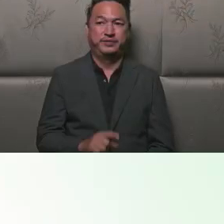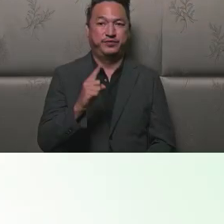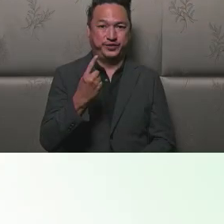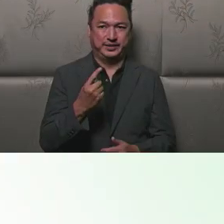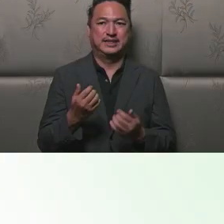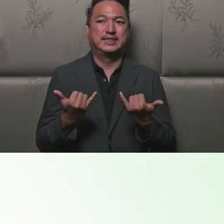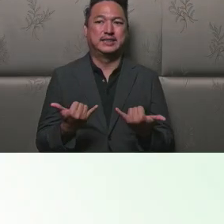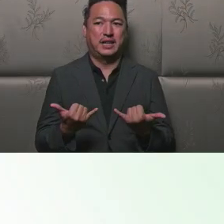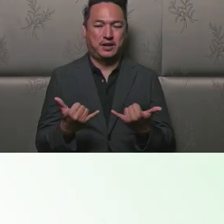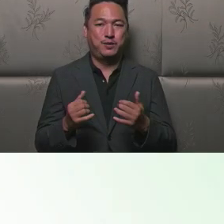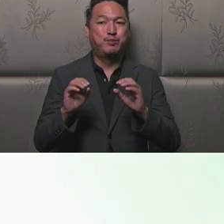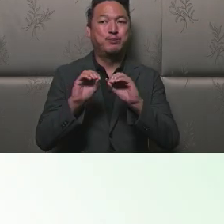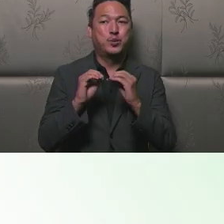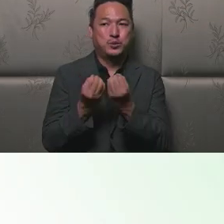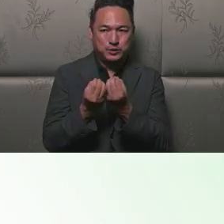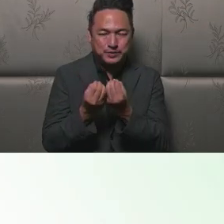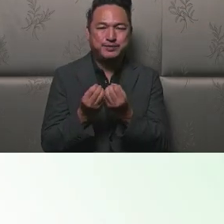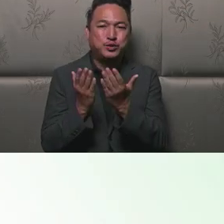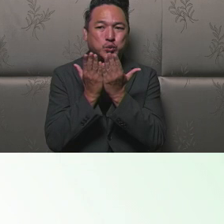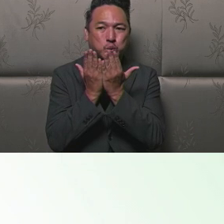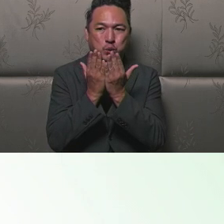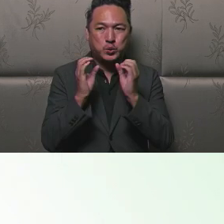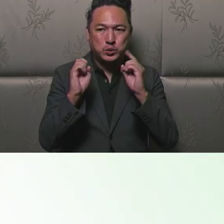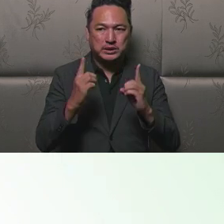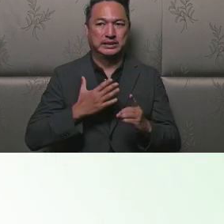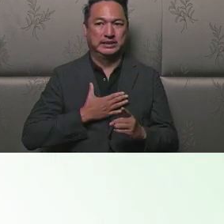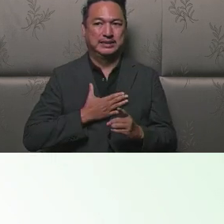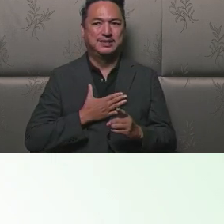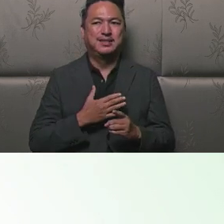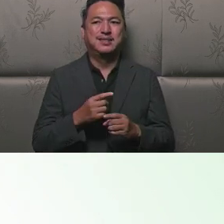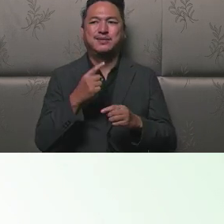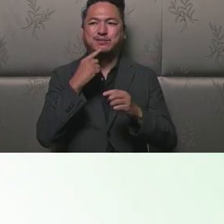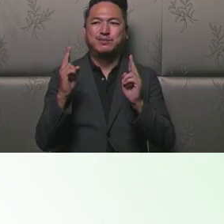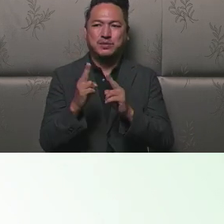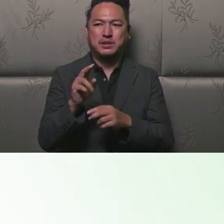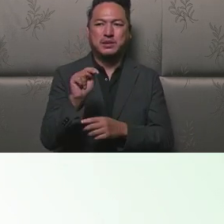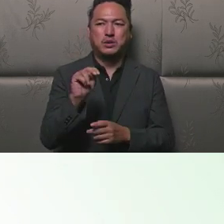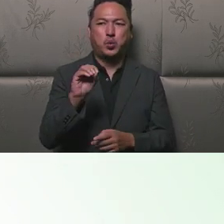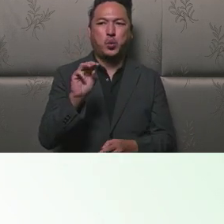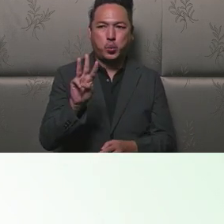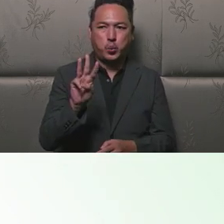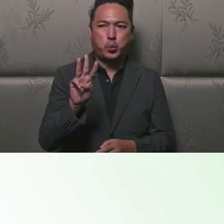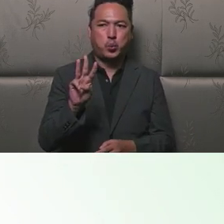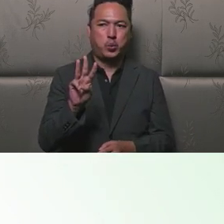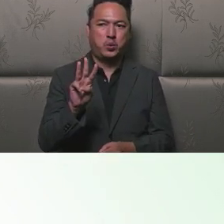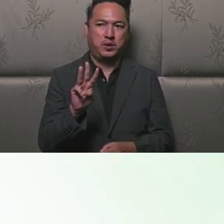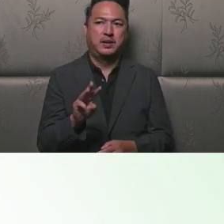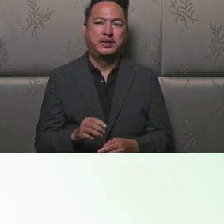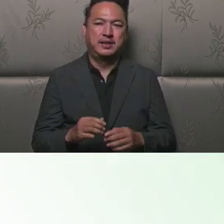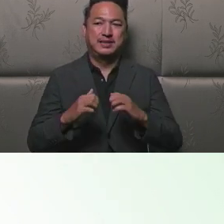we do. So NILE was established in 2008, and we are